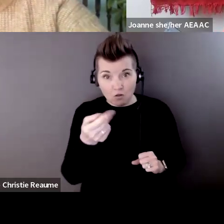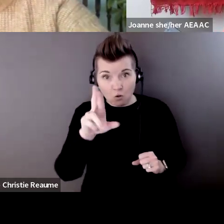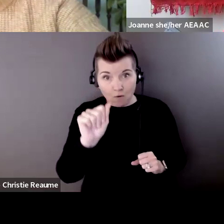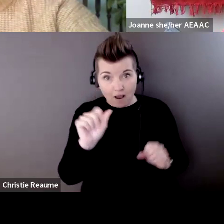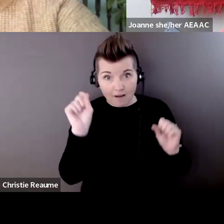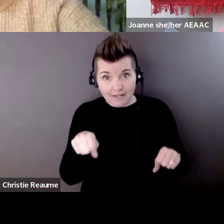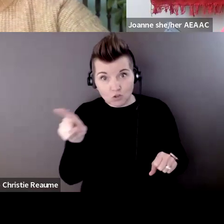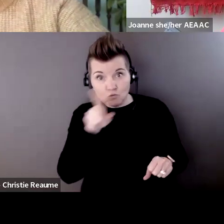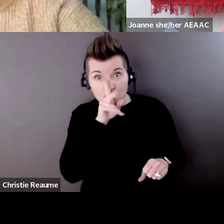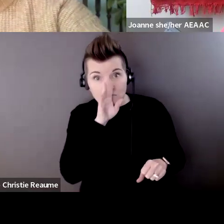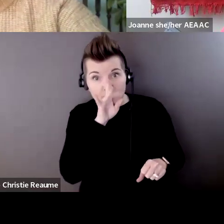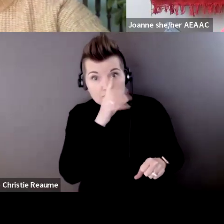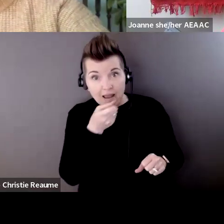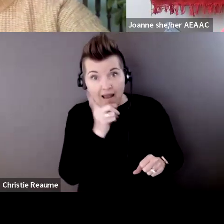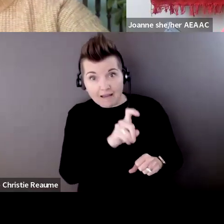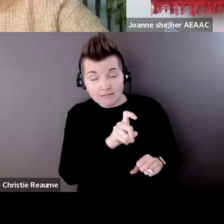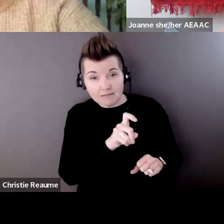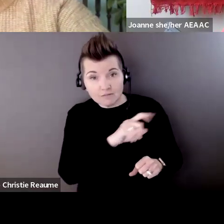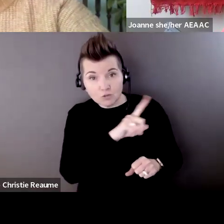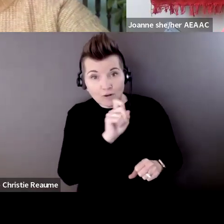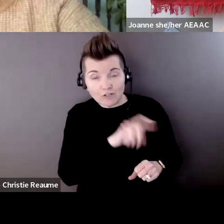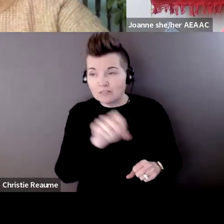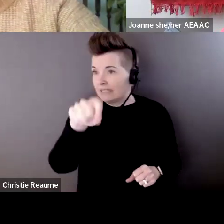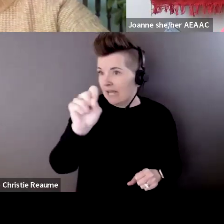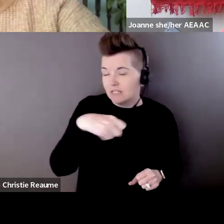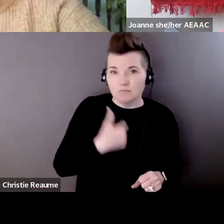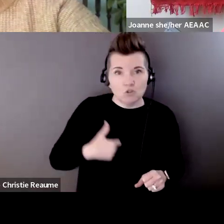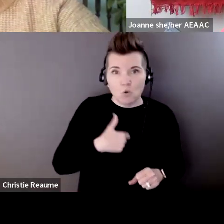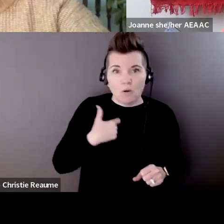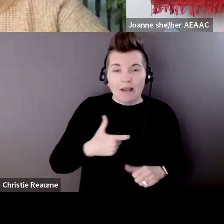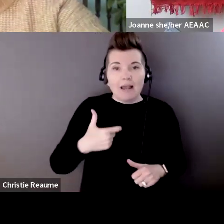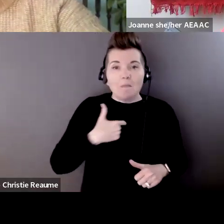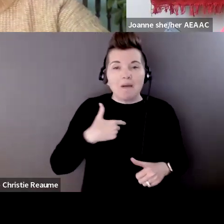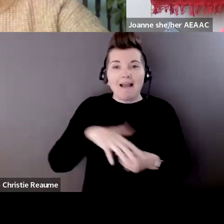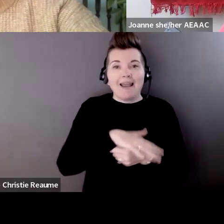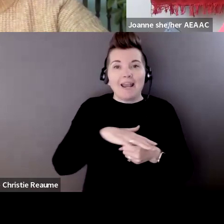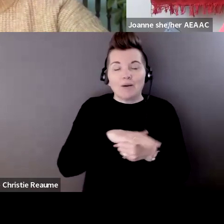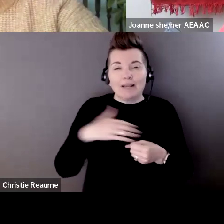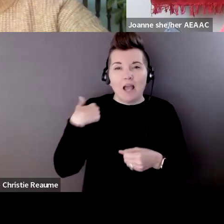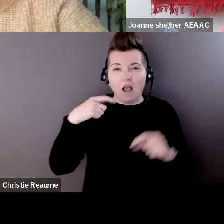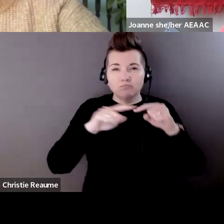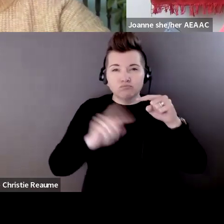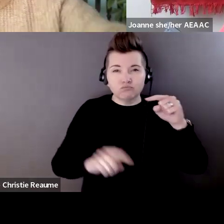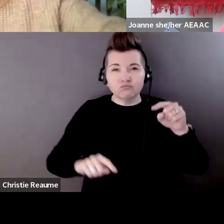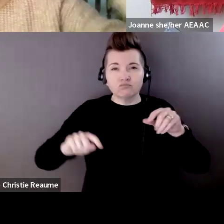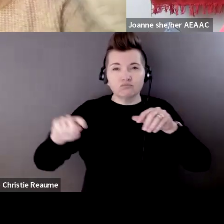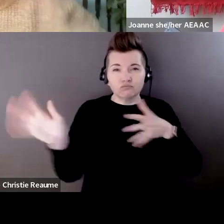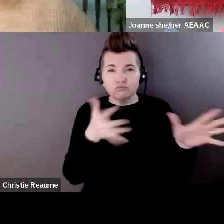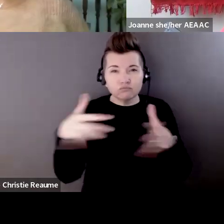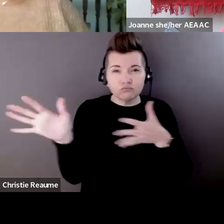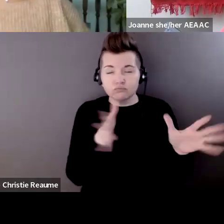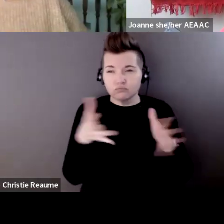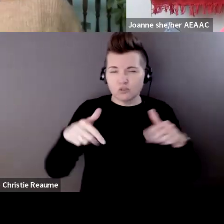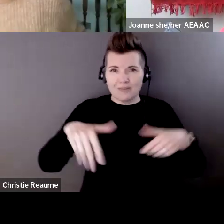Absolutely. Sorry, I was having my, some thunderstorms are rolling through here, so things were getting a little bit